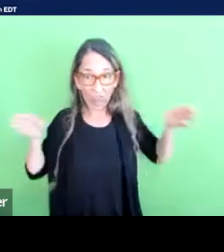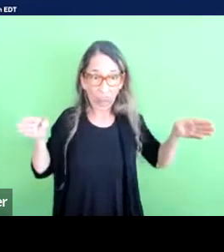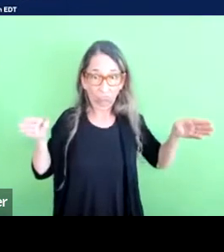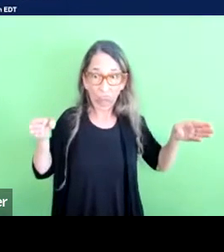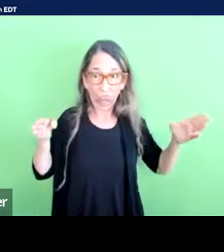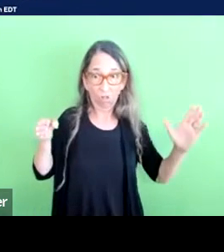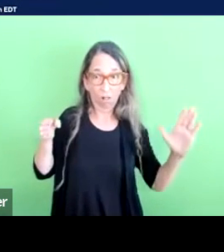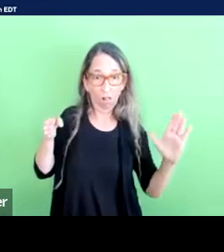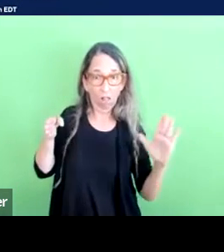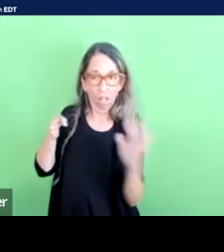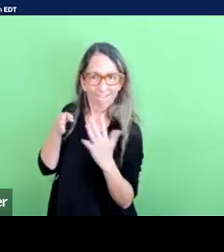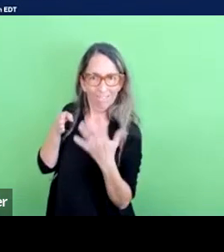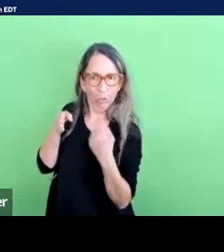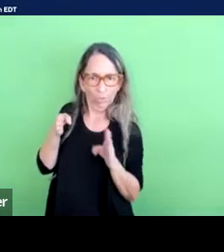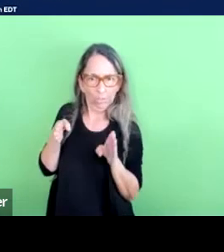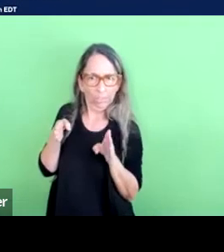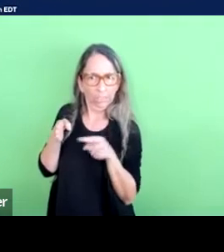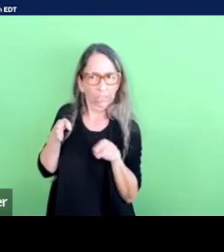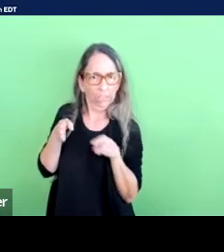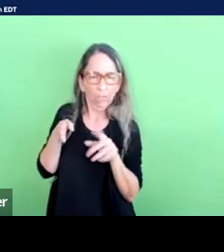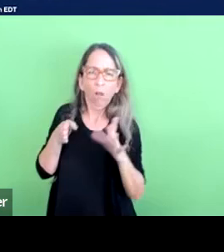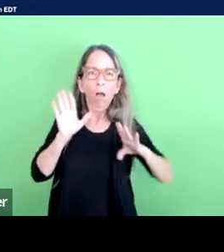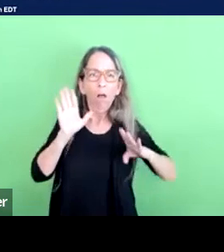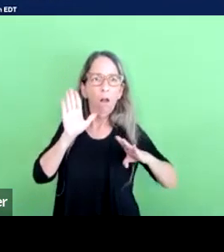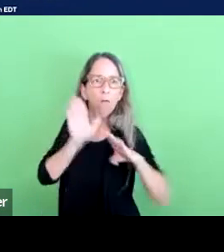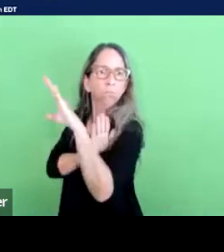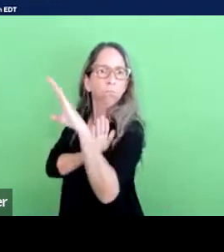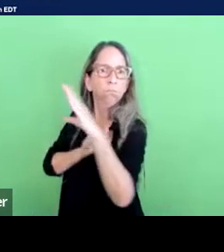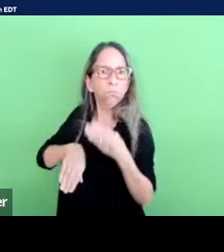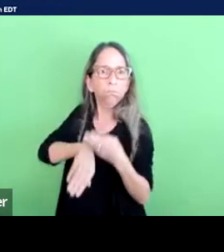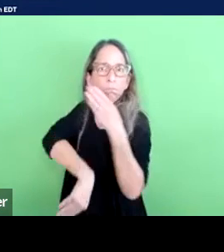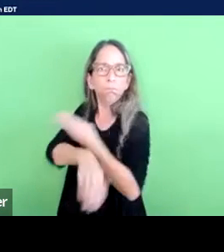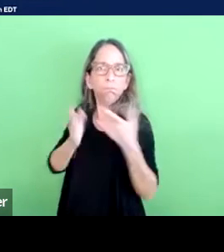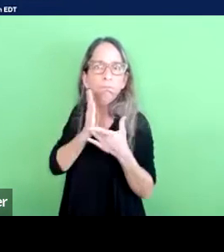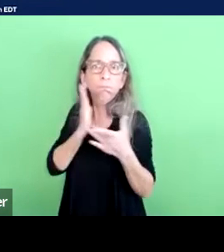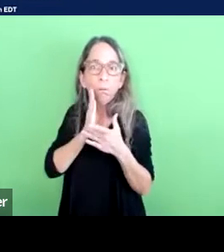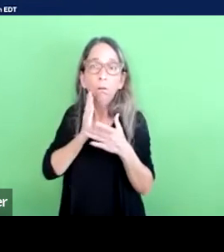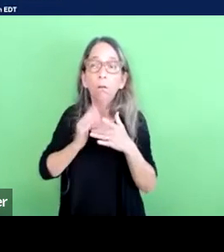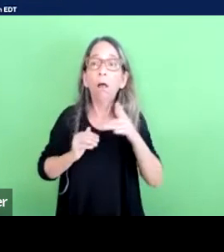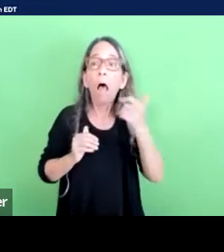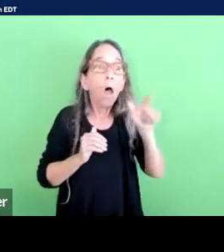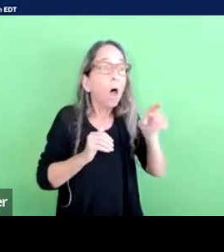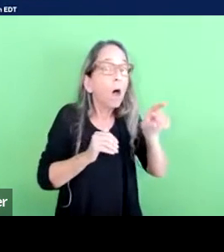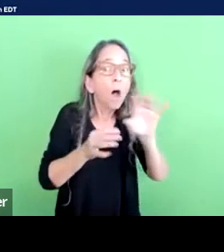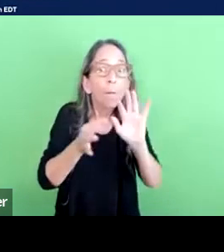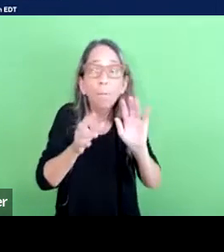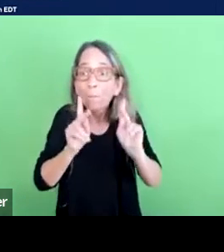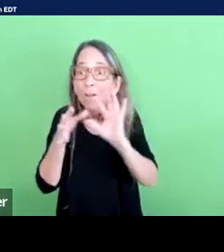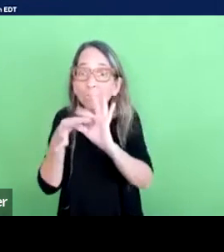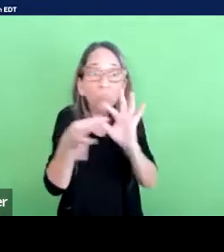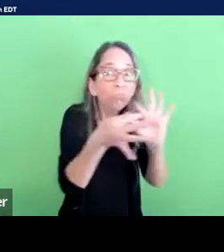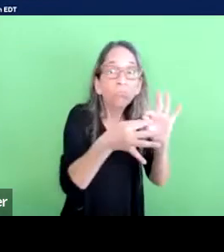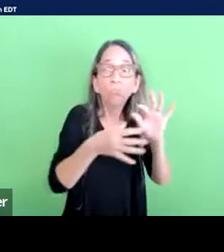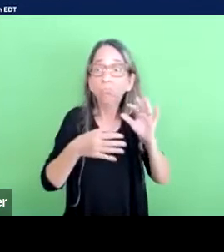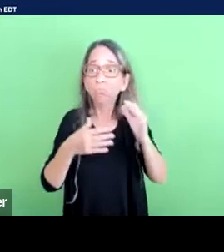know, maybe someone else has something to add or to that description, or we can go on with introductions of